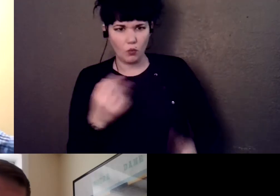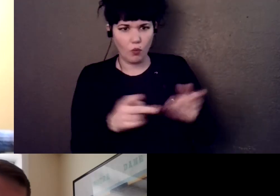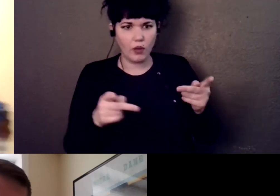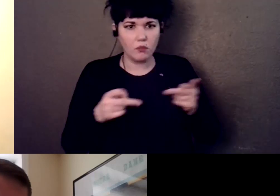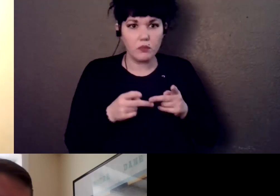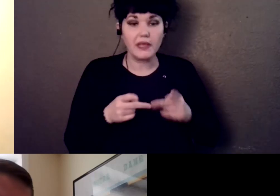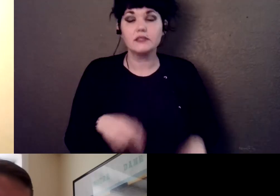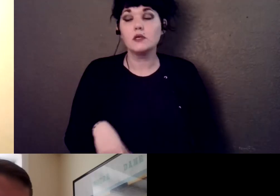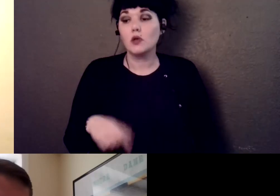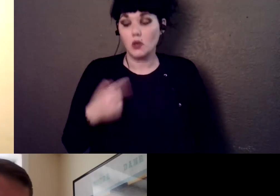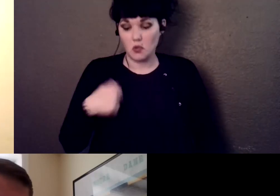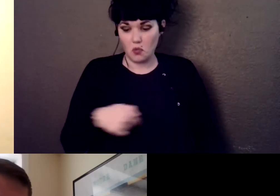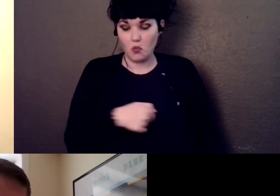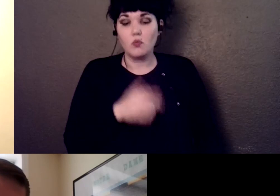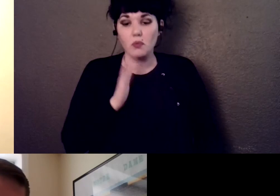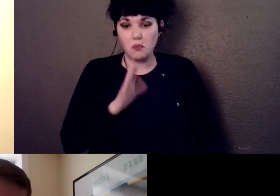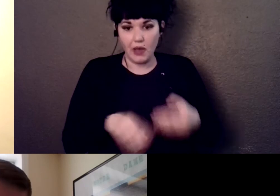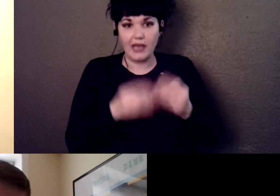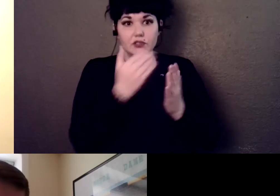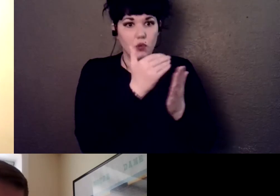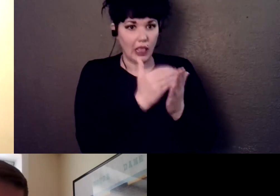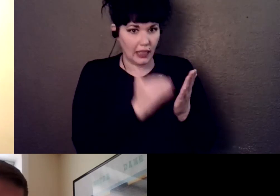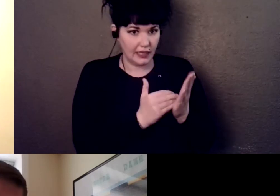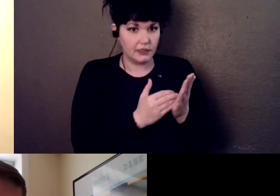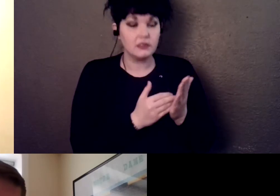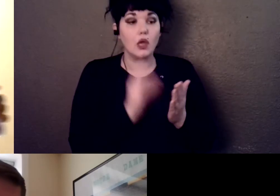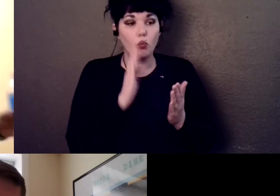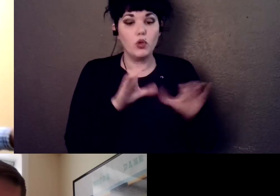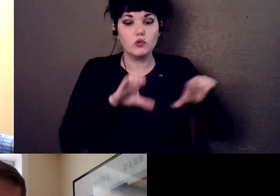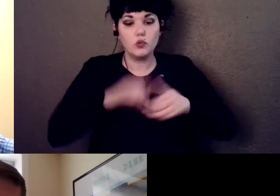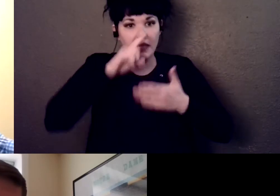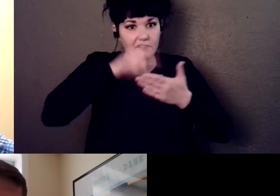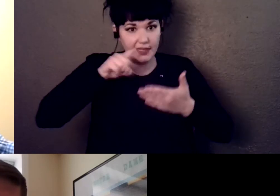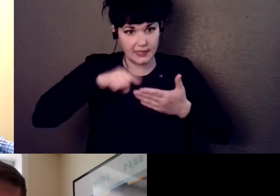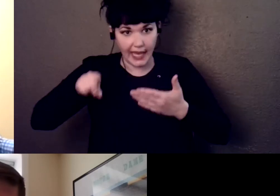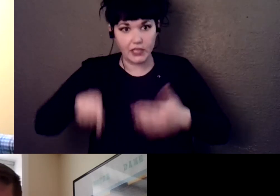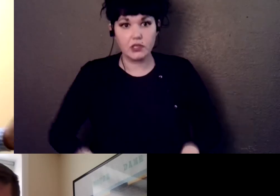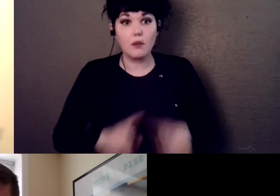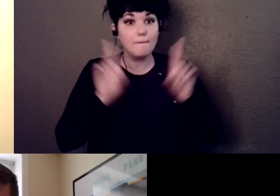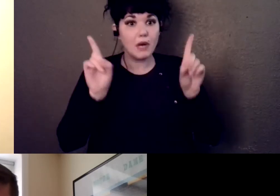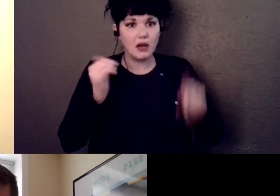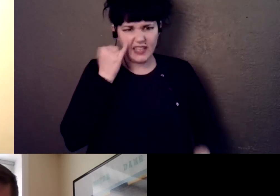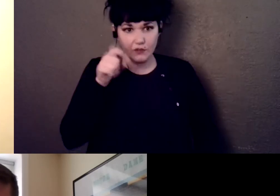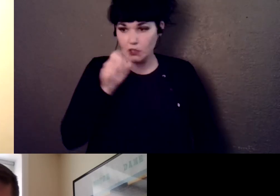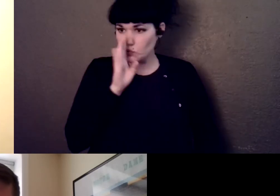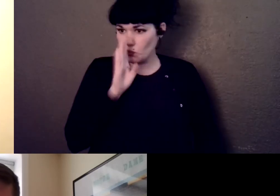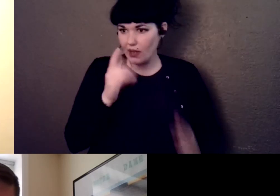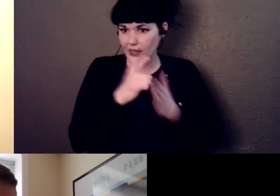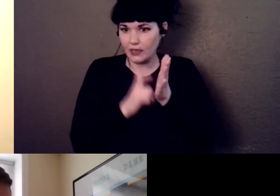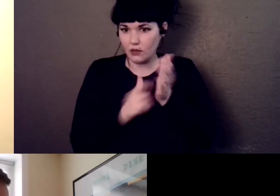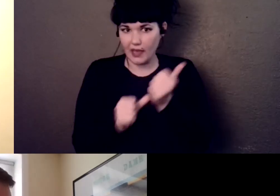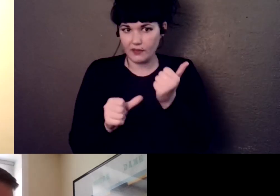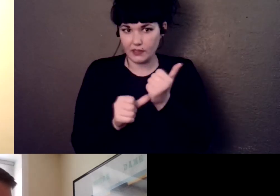an investigation. But if we're going to provide, direct legal advocacy or other advocacy for